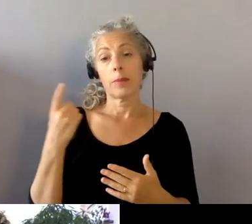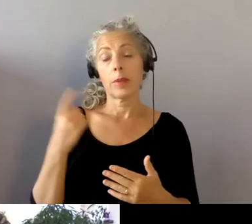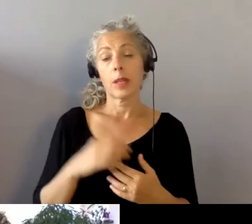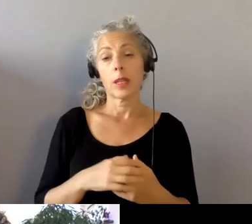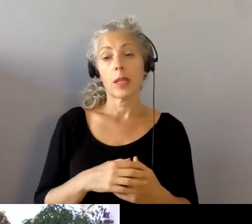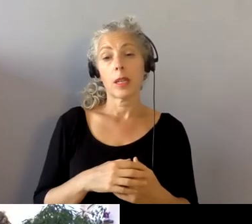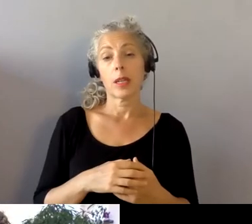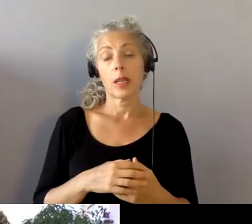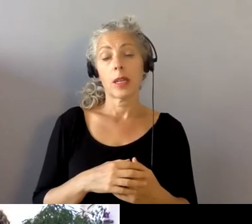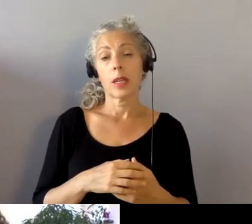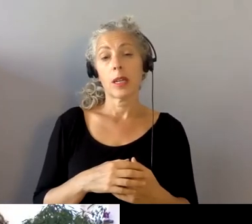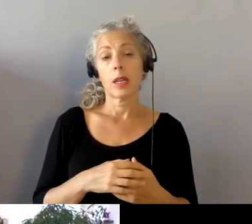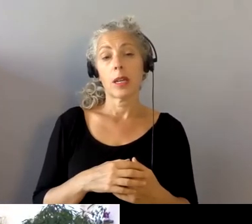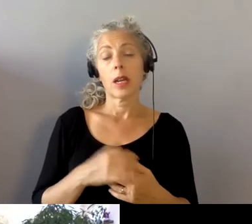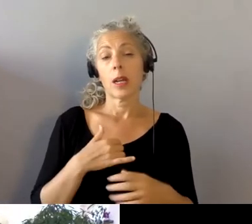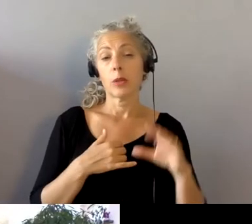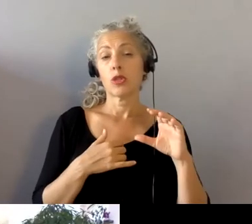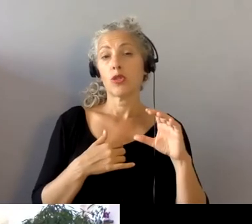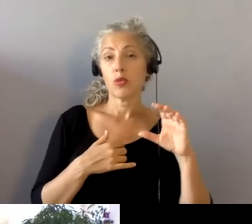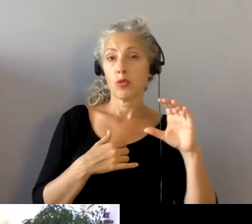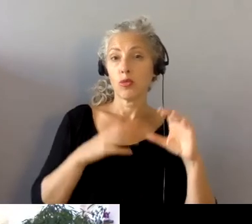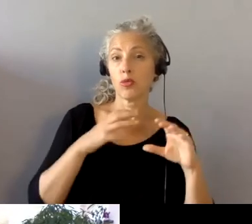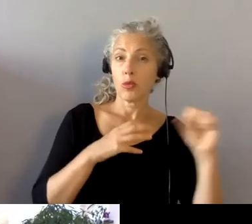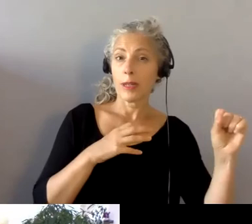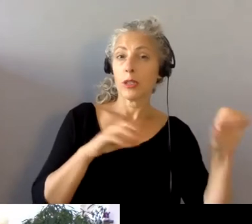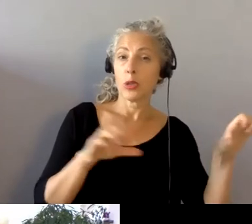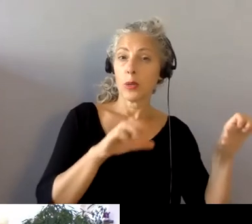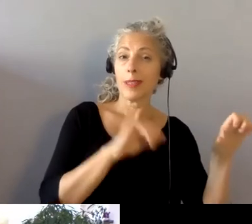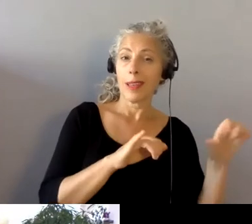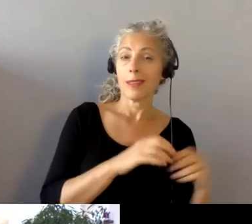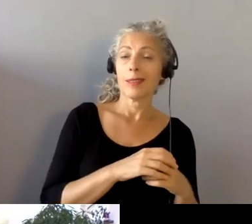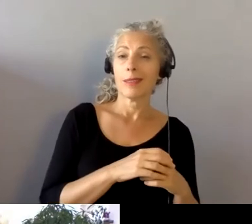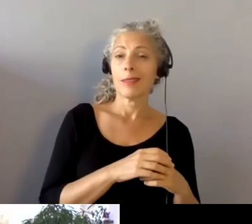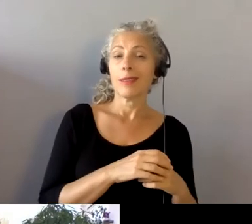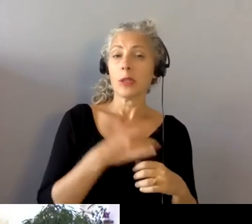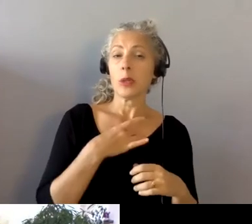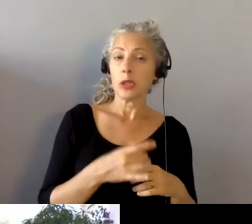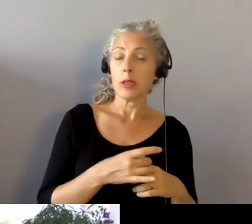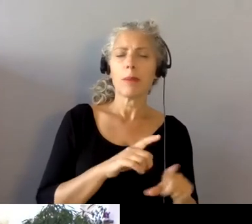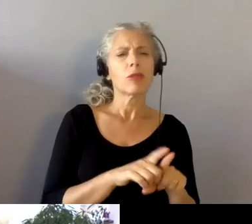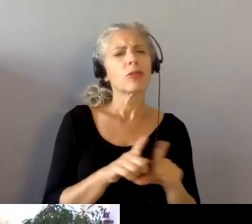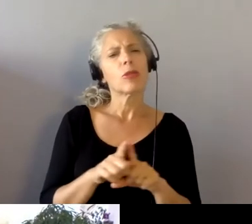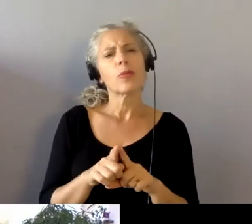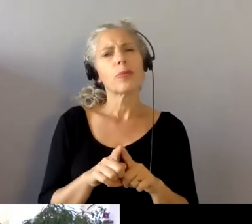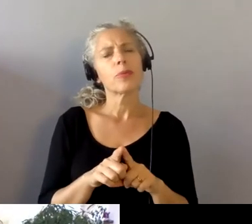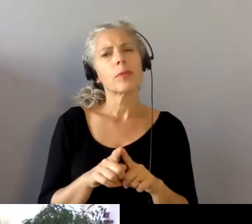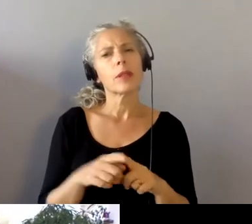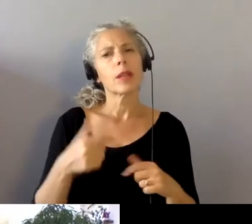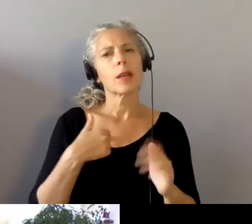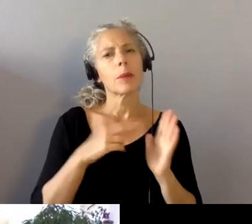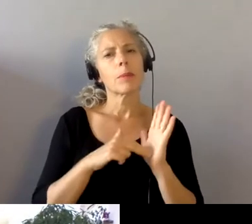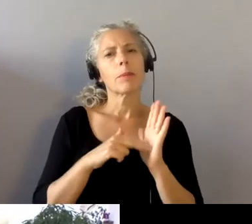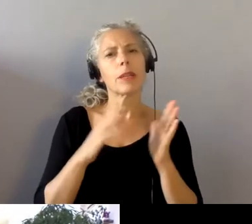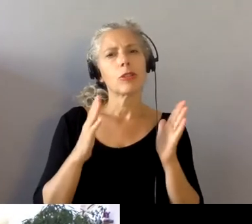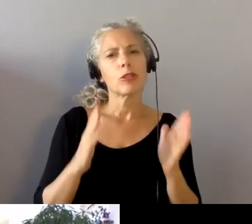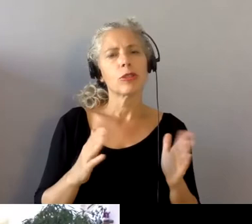about it now, that I was attracted to doing that as a residency project, was interesting. But also, I'm a painter,